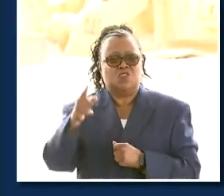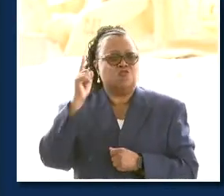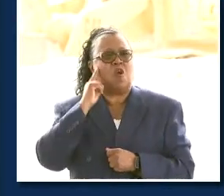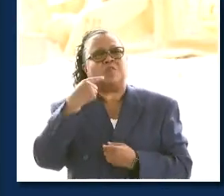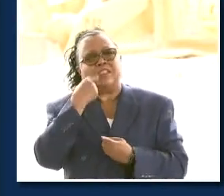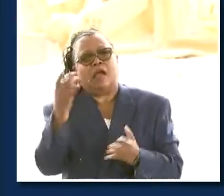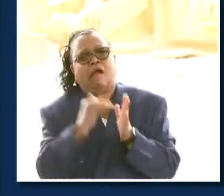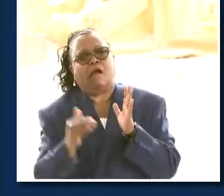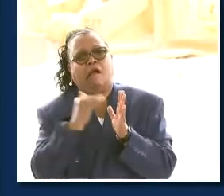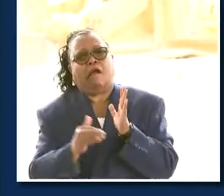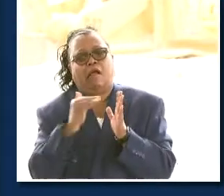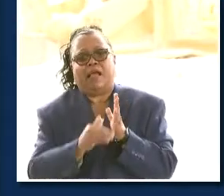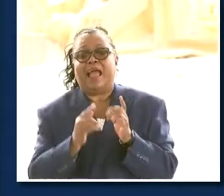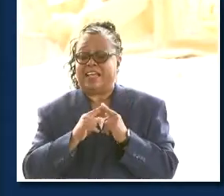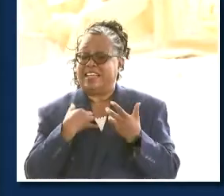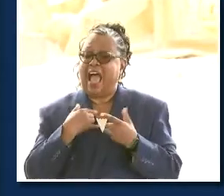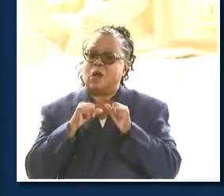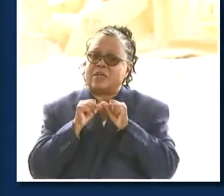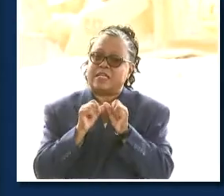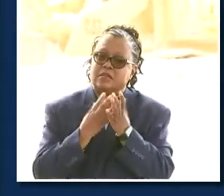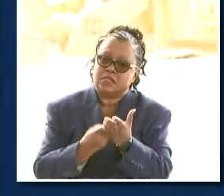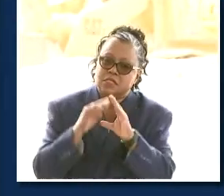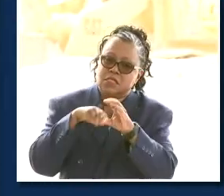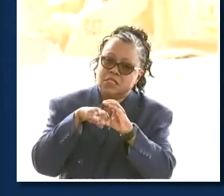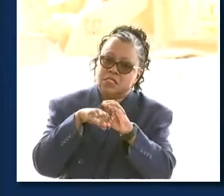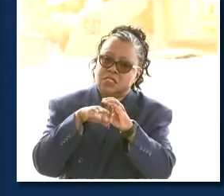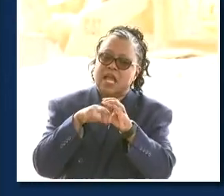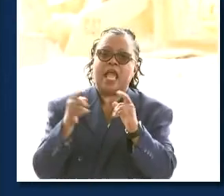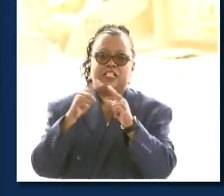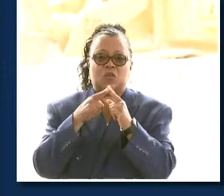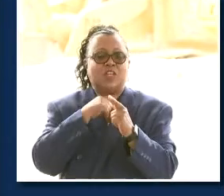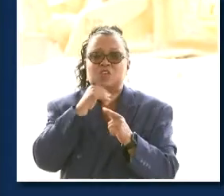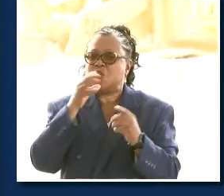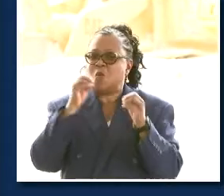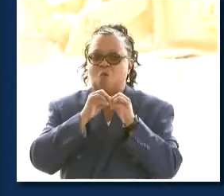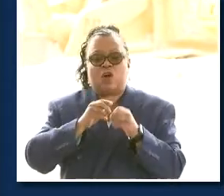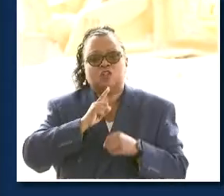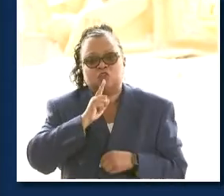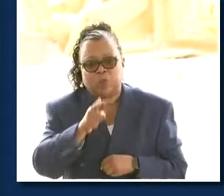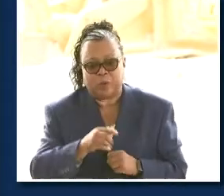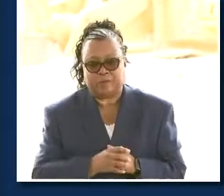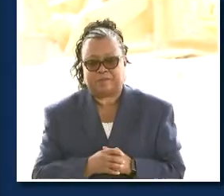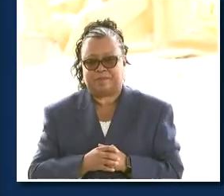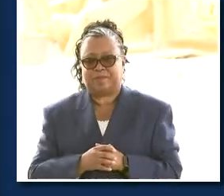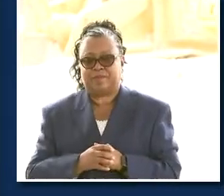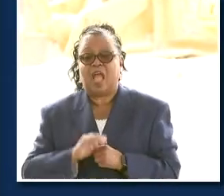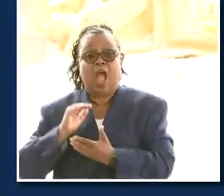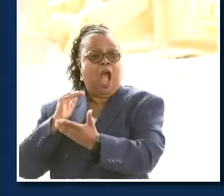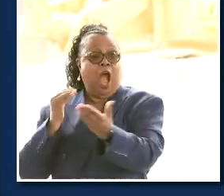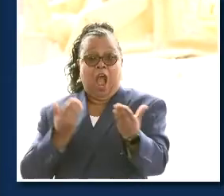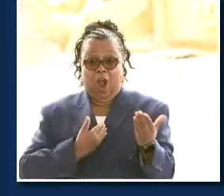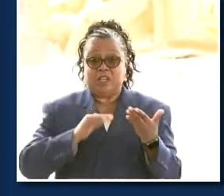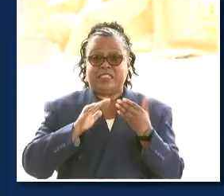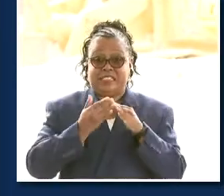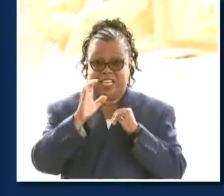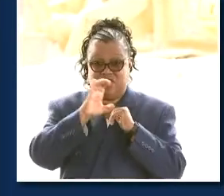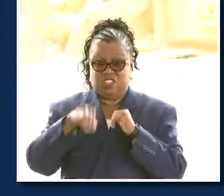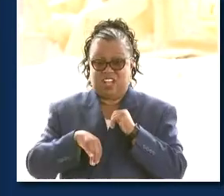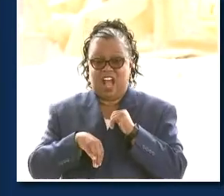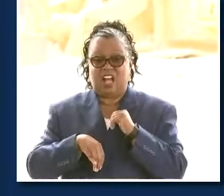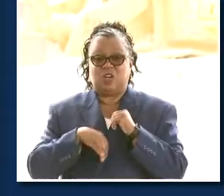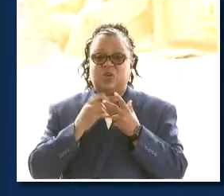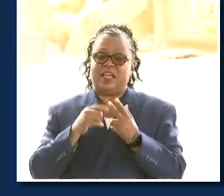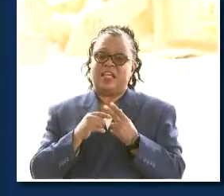me say this before, and I will keep talking about it until it is no longer true. Our city is